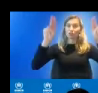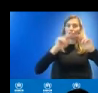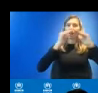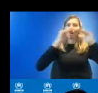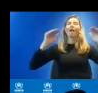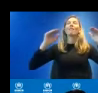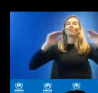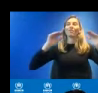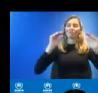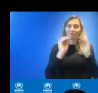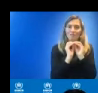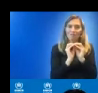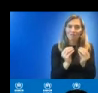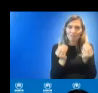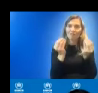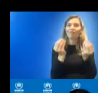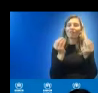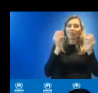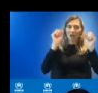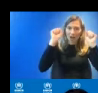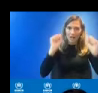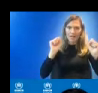the work that's being done at national level.